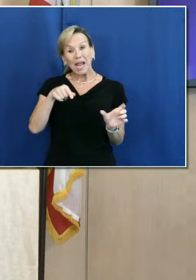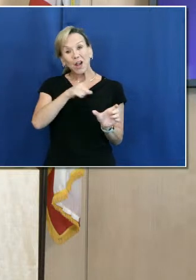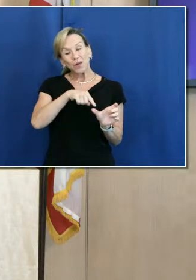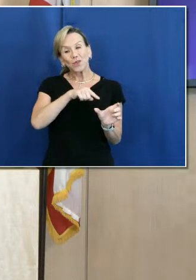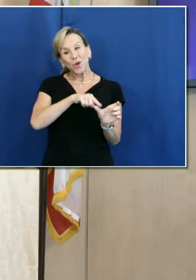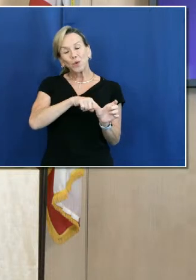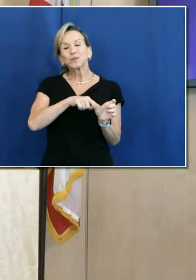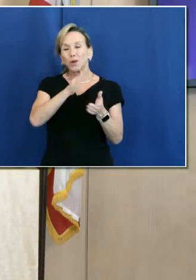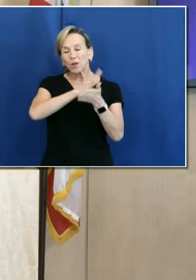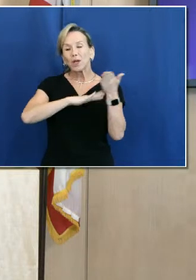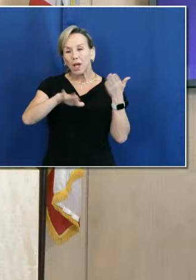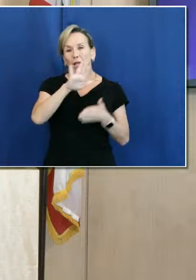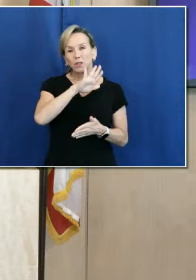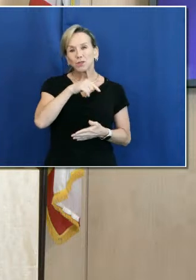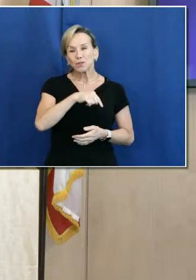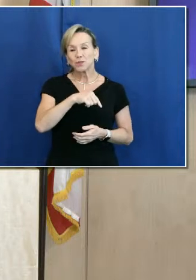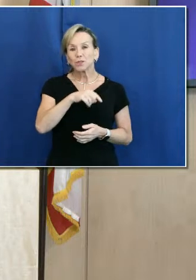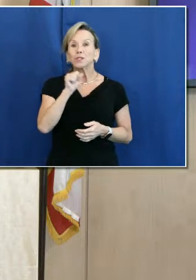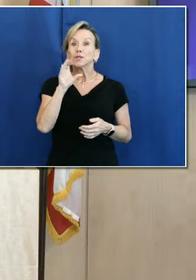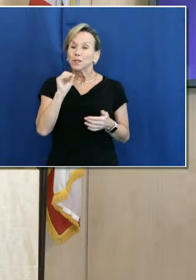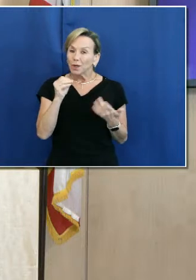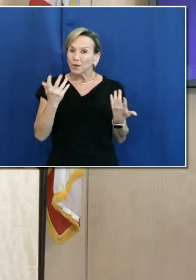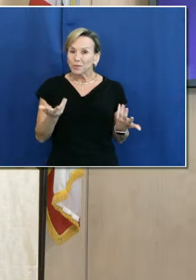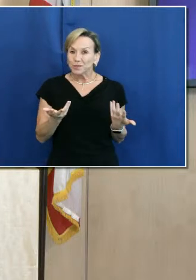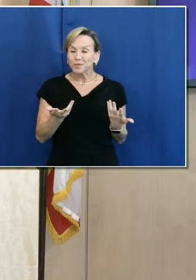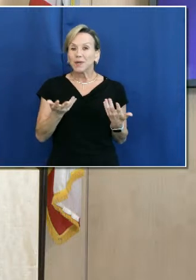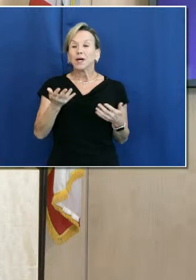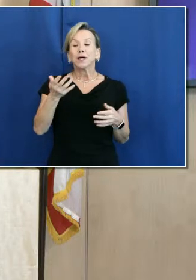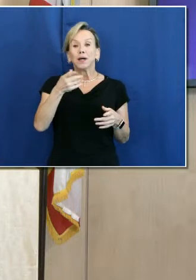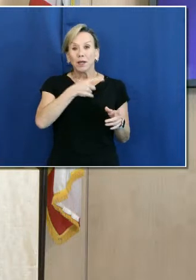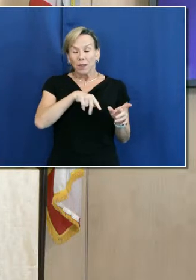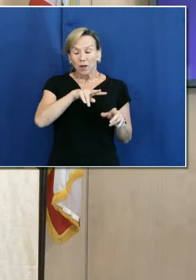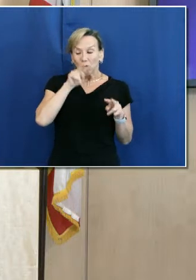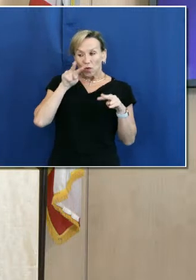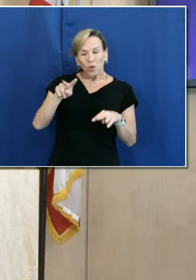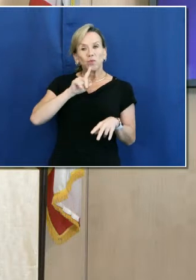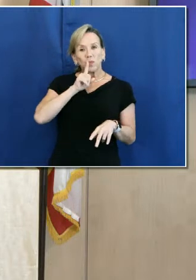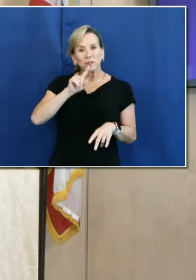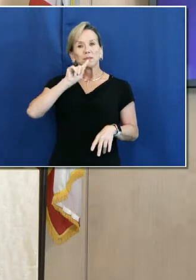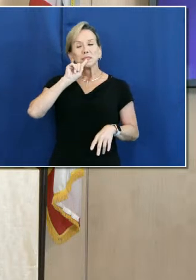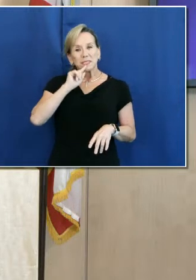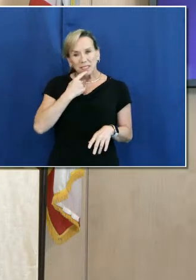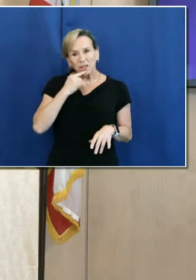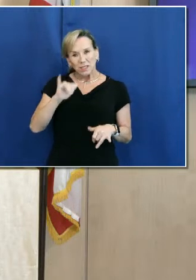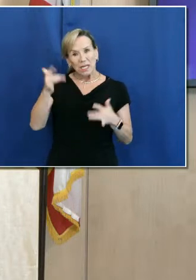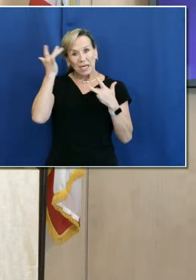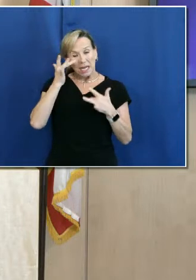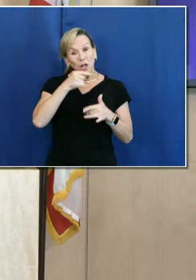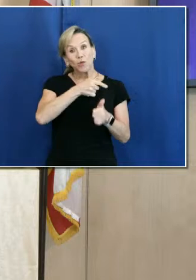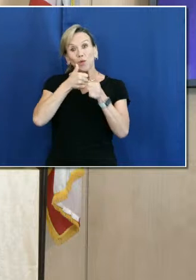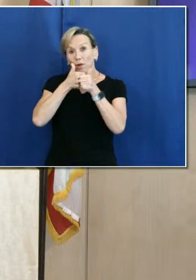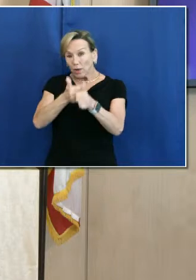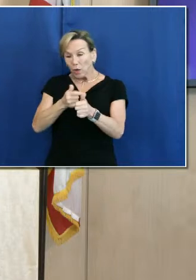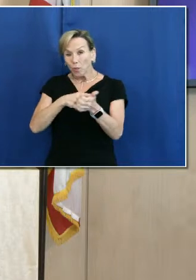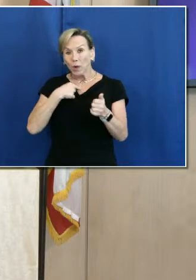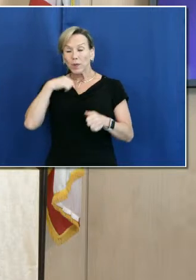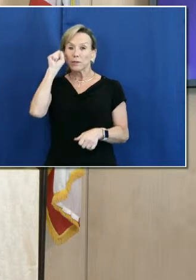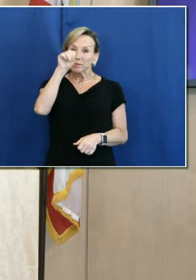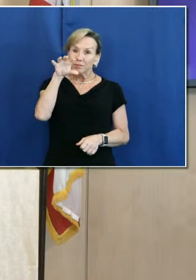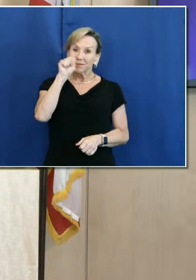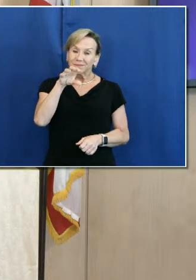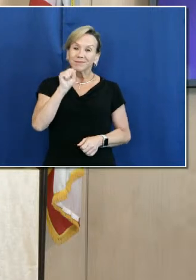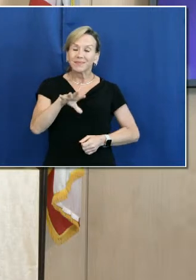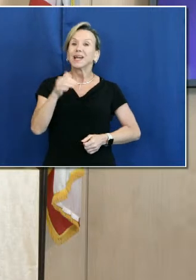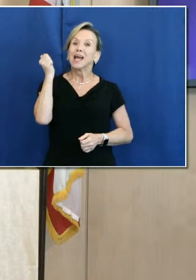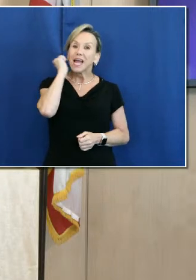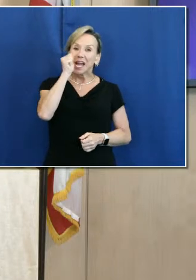college campuses. So taking the disease seriously and adhering to the strategies that we talk about day in and